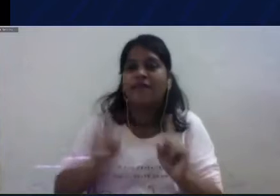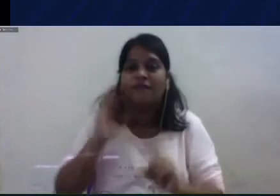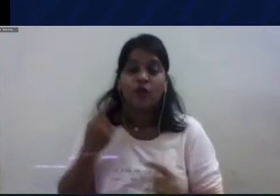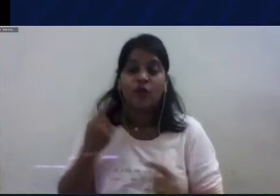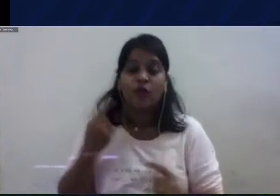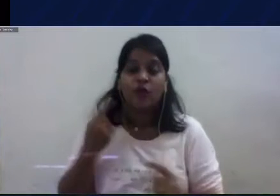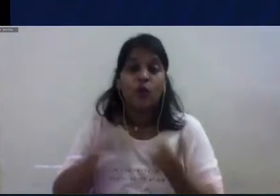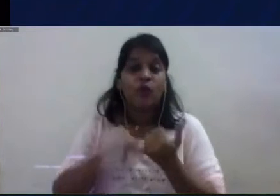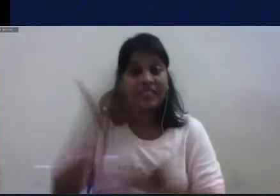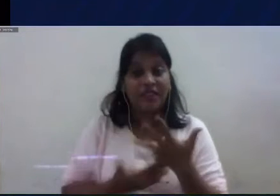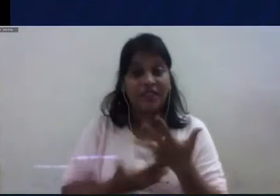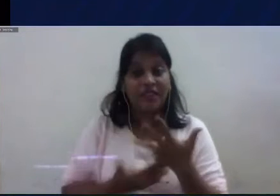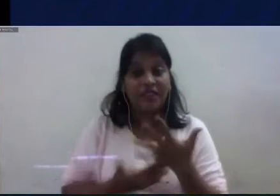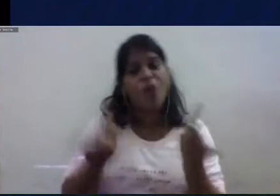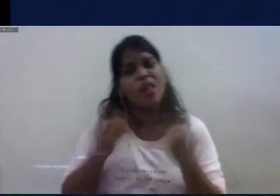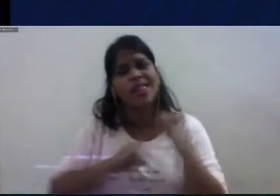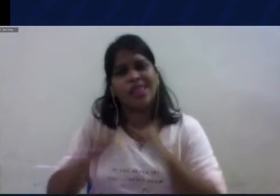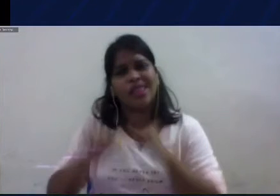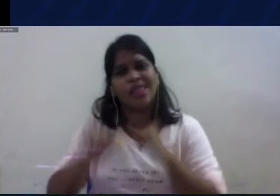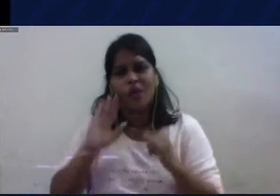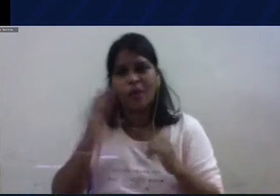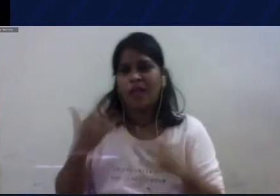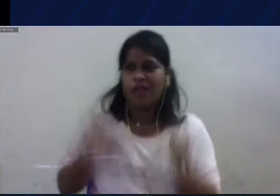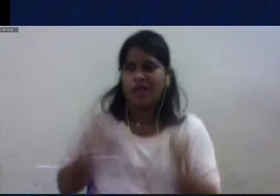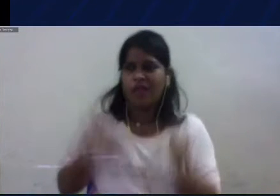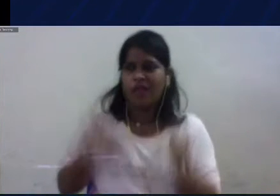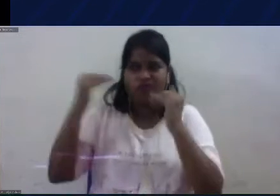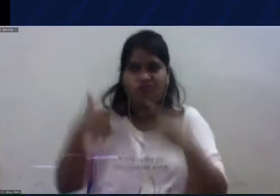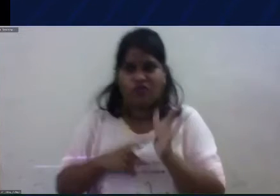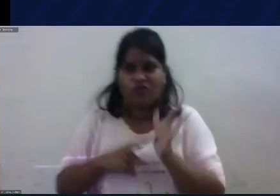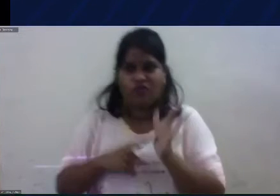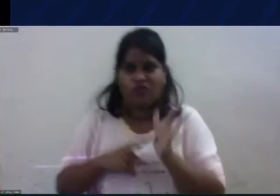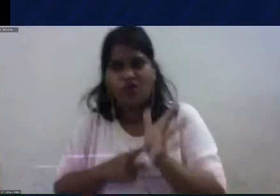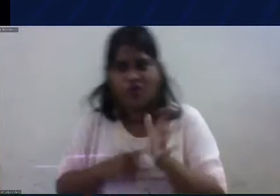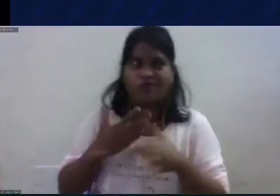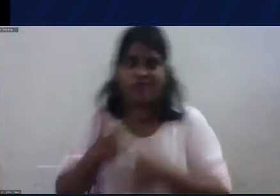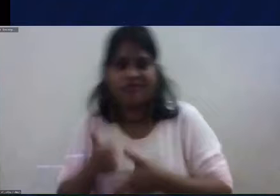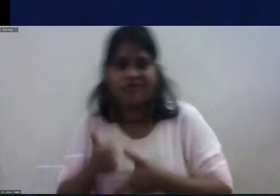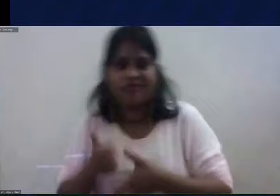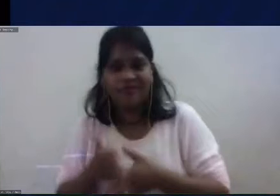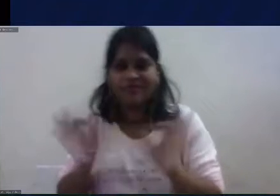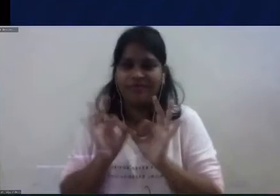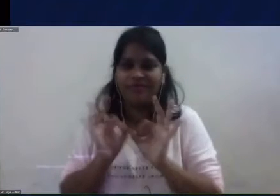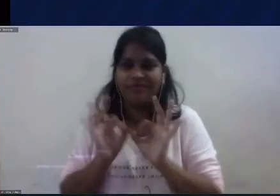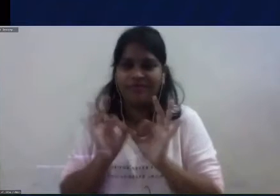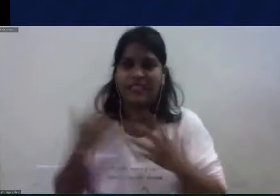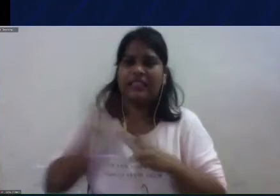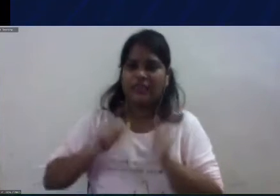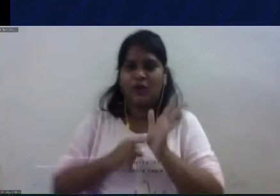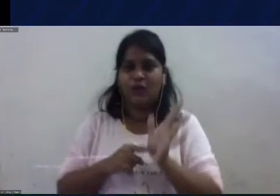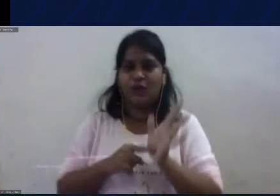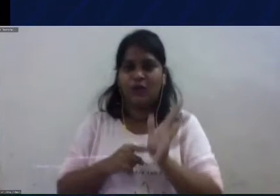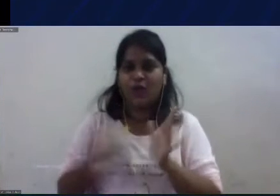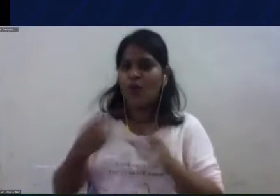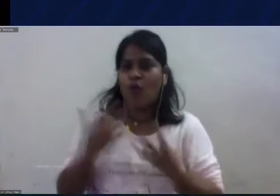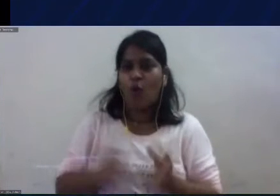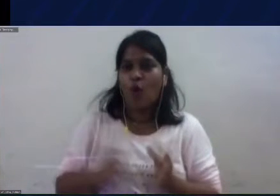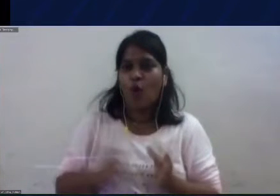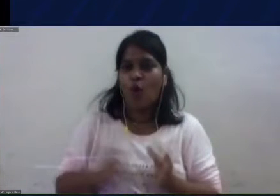or an interview also. People have their guards up. They don't want to be, they don't want to get positioned as what they don't want to